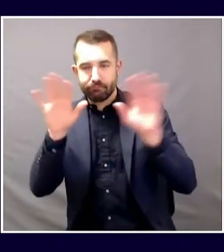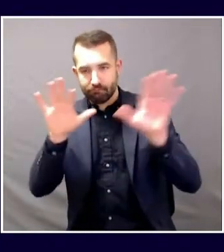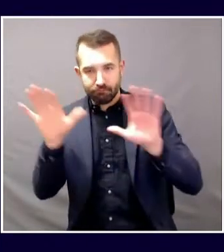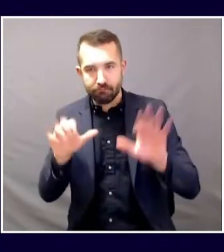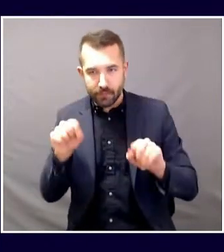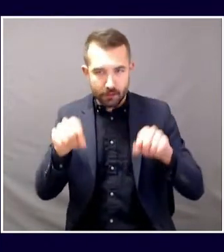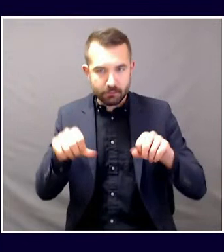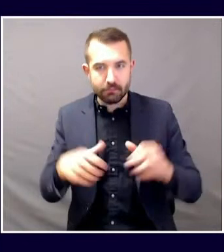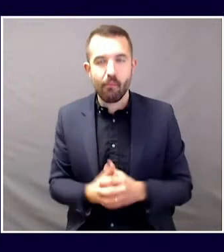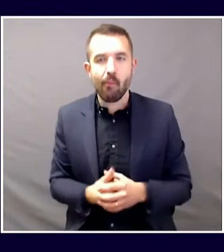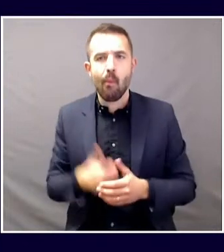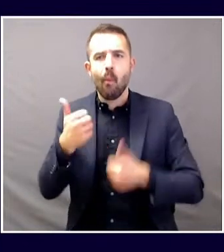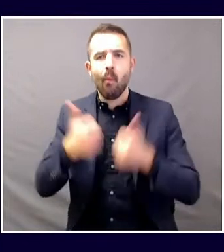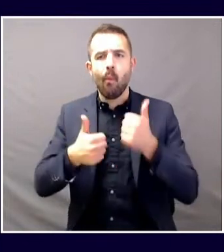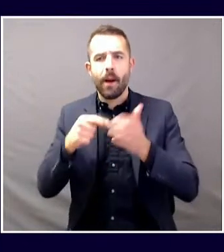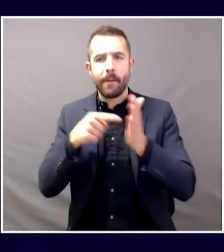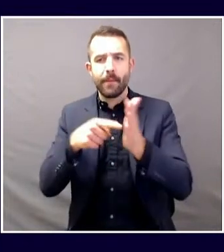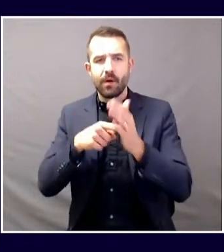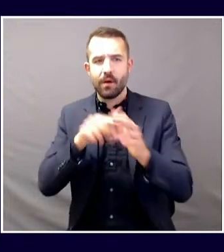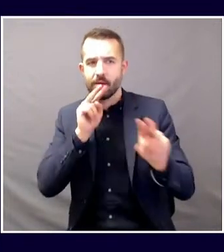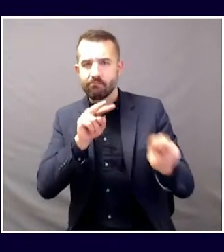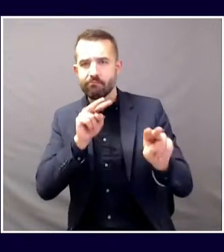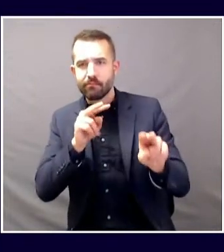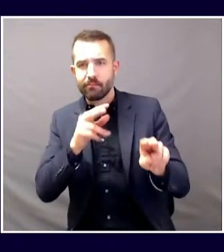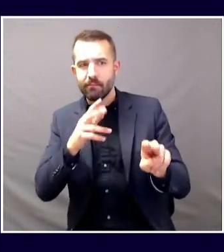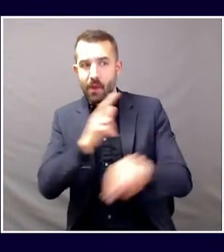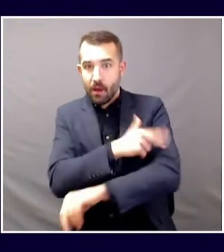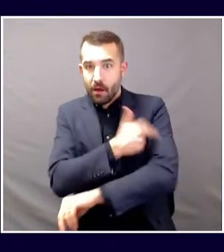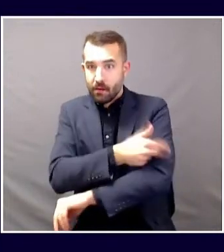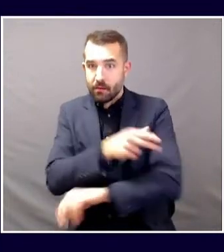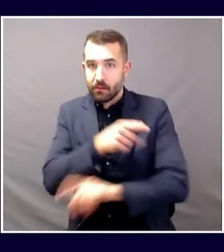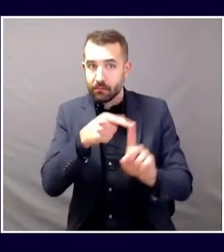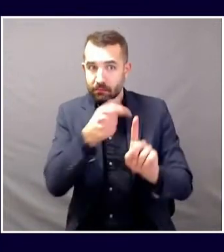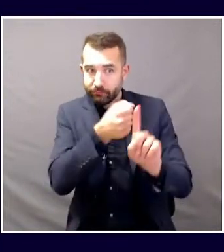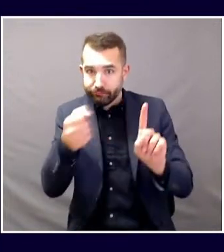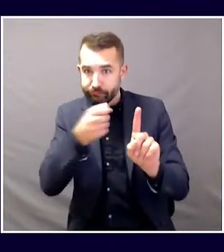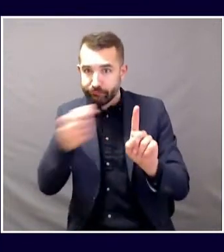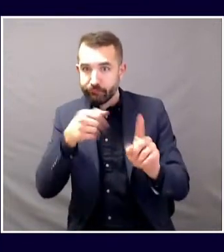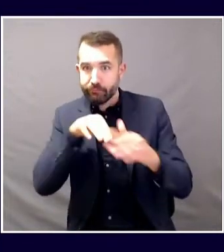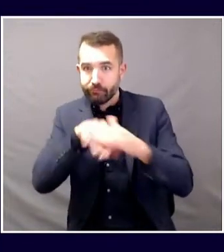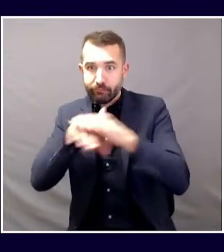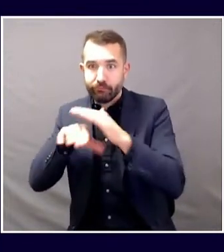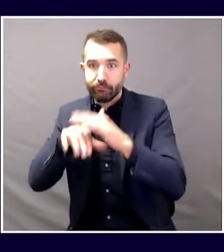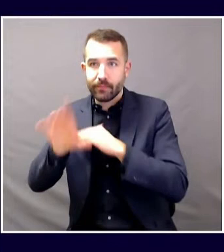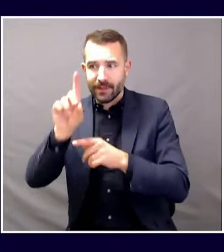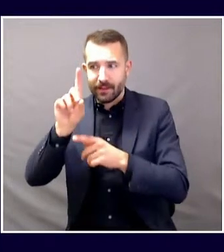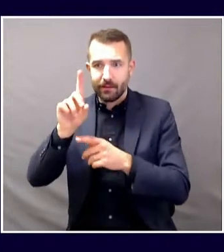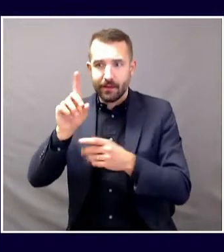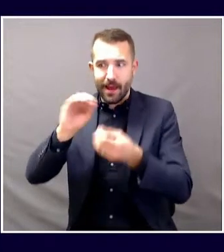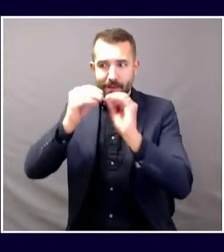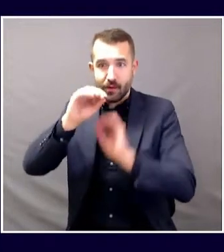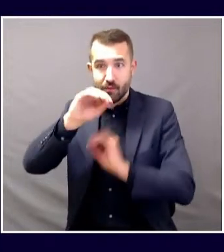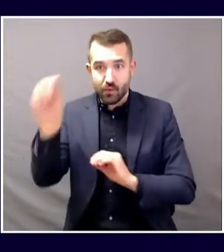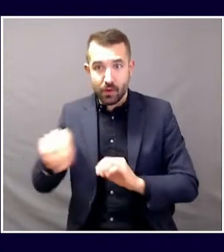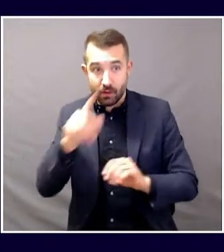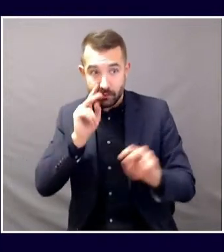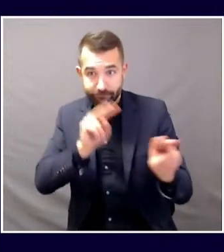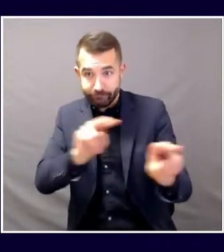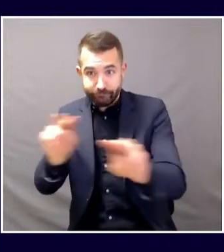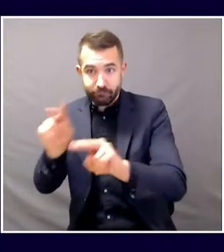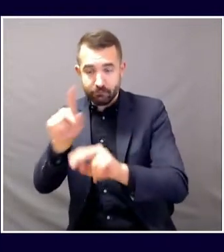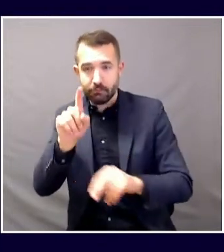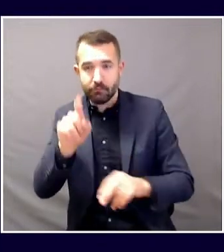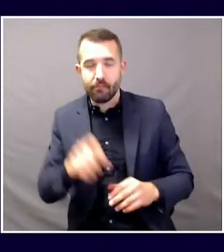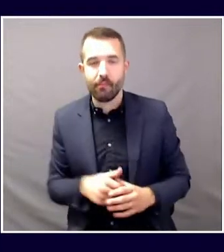the hospitalization rate one of the indicators? And do you know what our hospitalization rate is now? So I'll start with the first